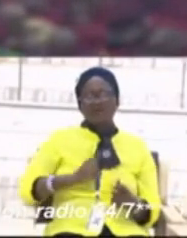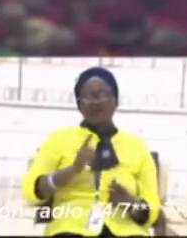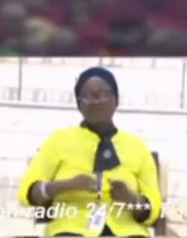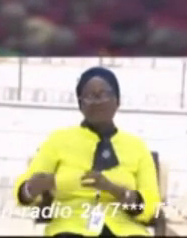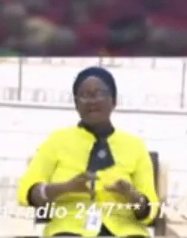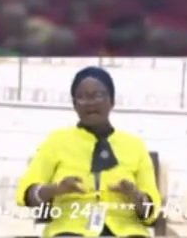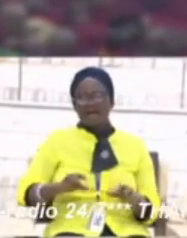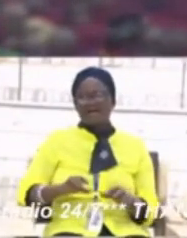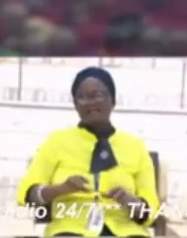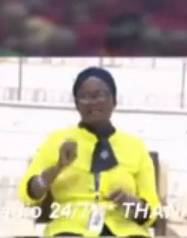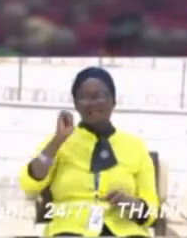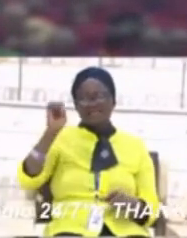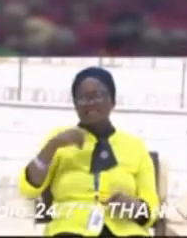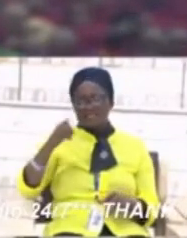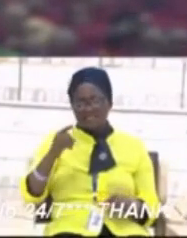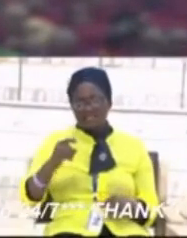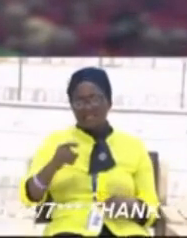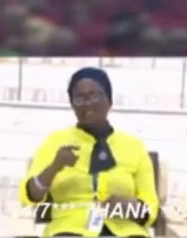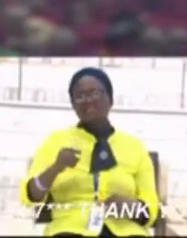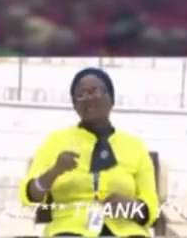He never graduated.